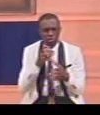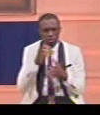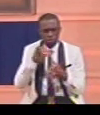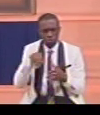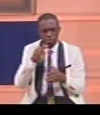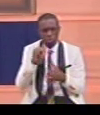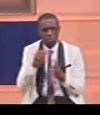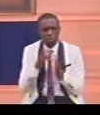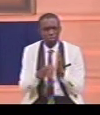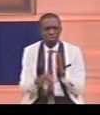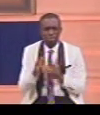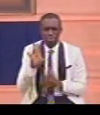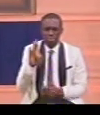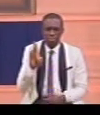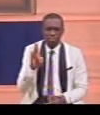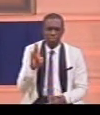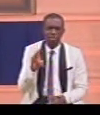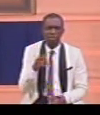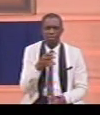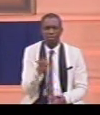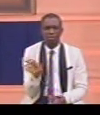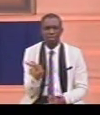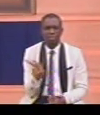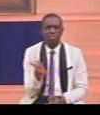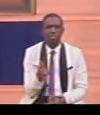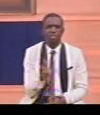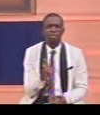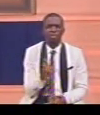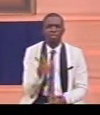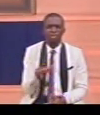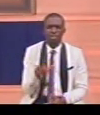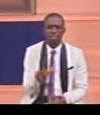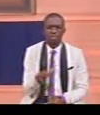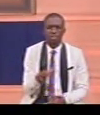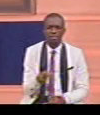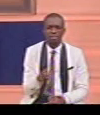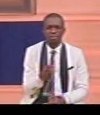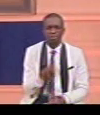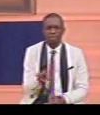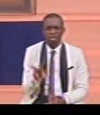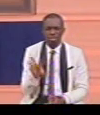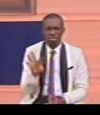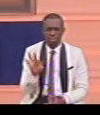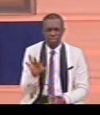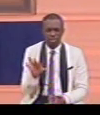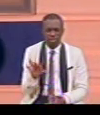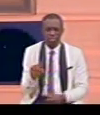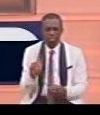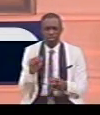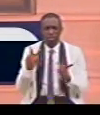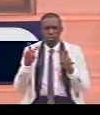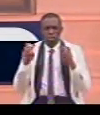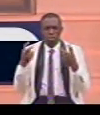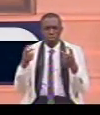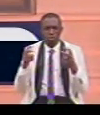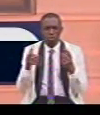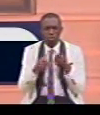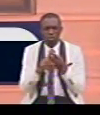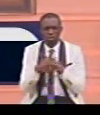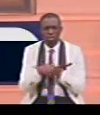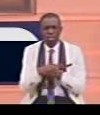17, studying from verses 13 to 19. The topic tonight,